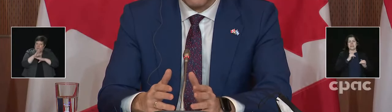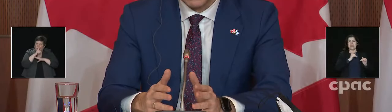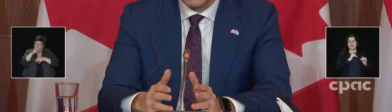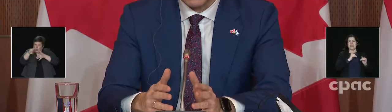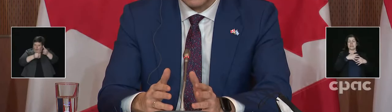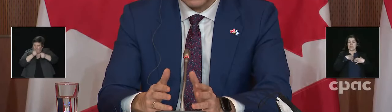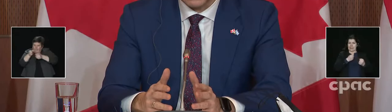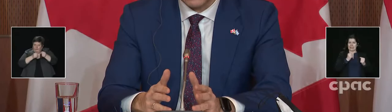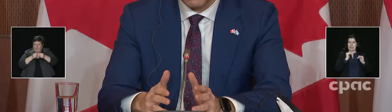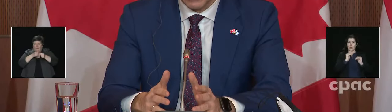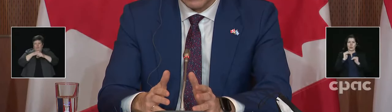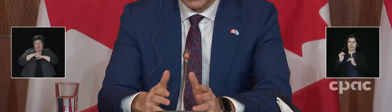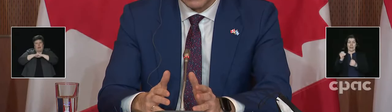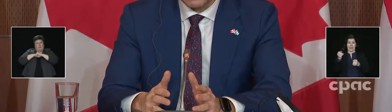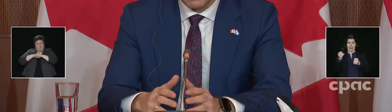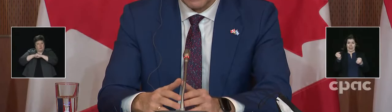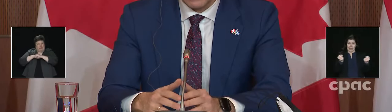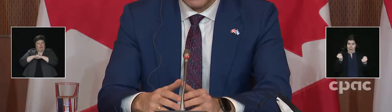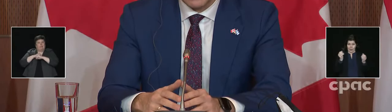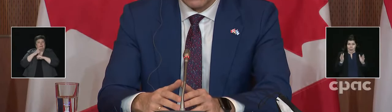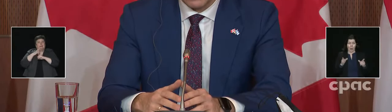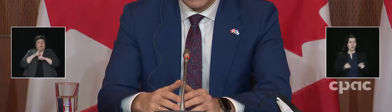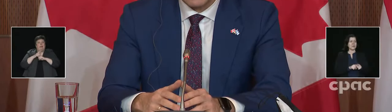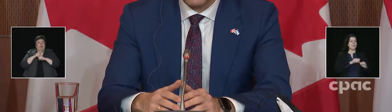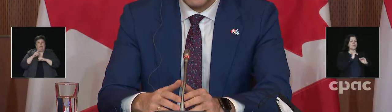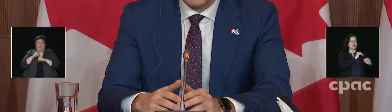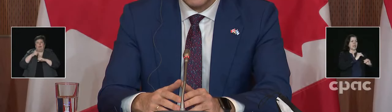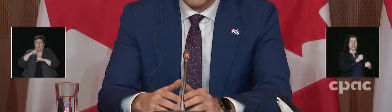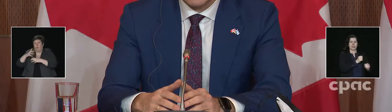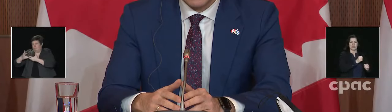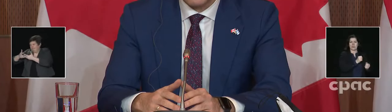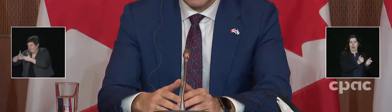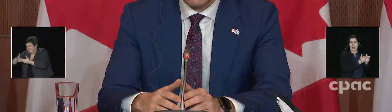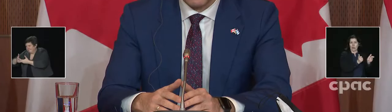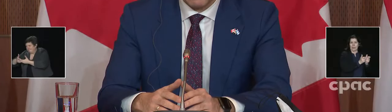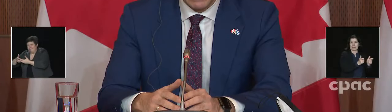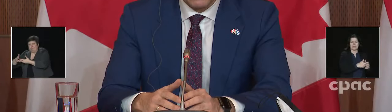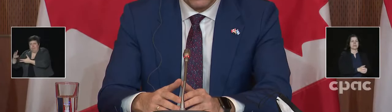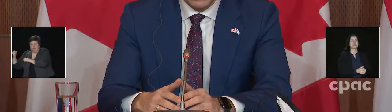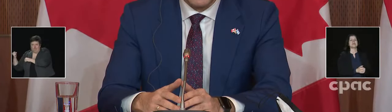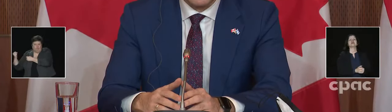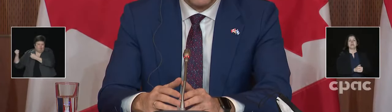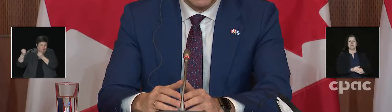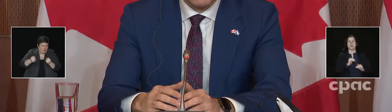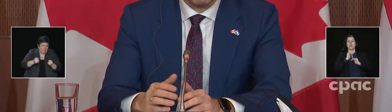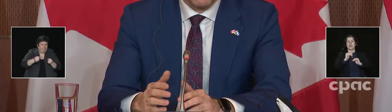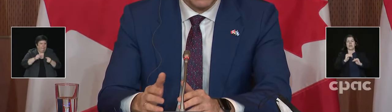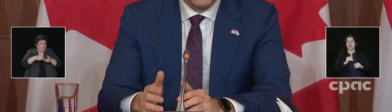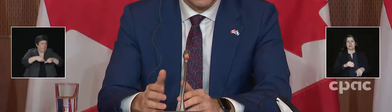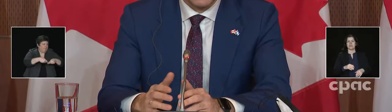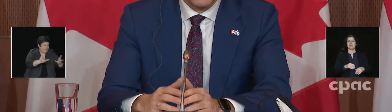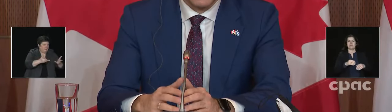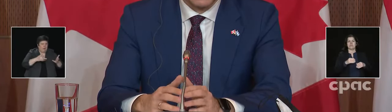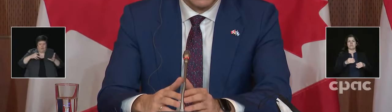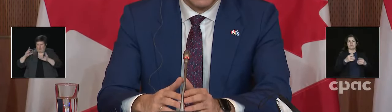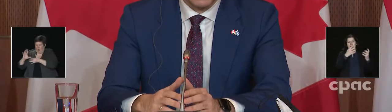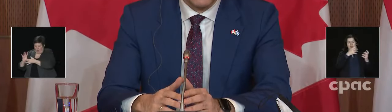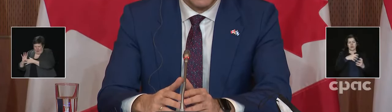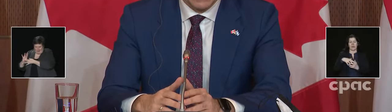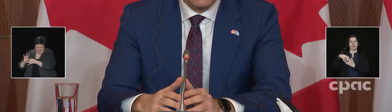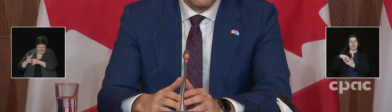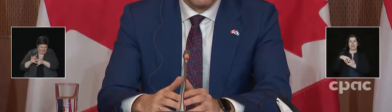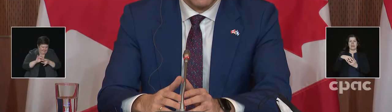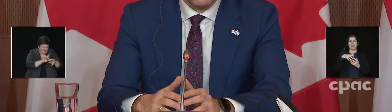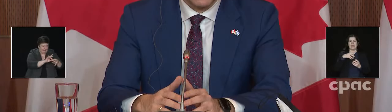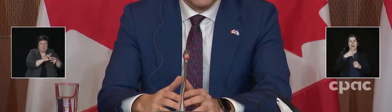and also protecting the supply chains. Now, as we have prepared for that, and as we keep monitoring